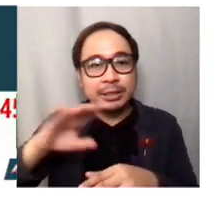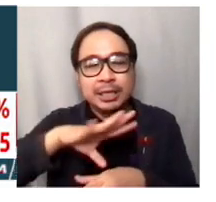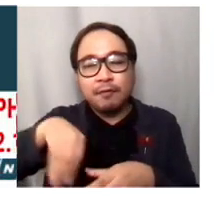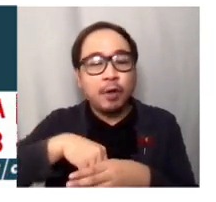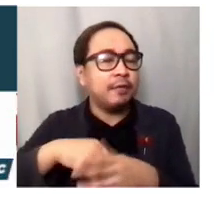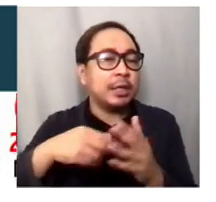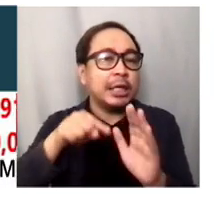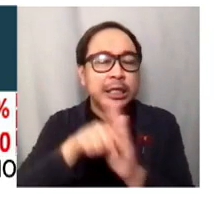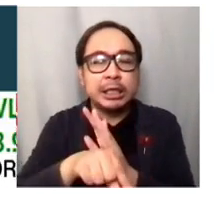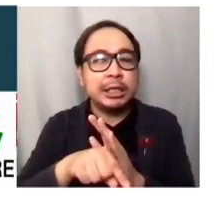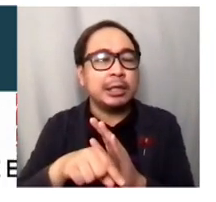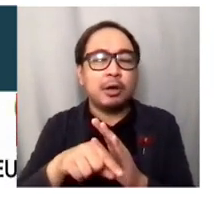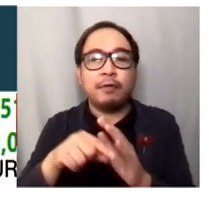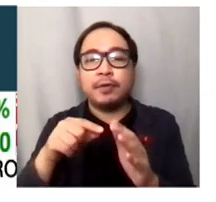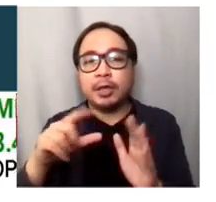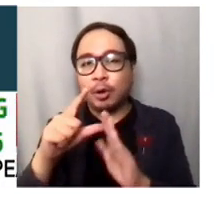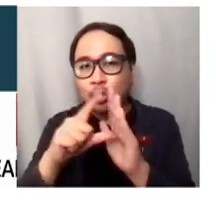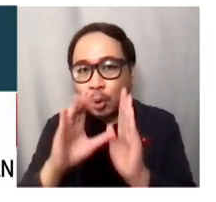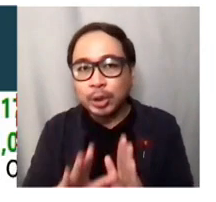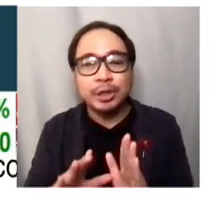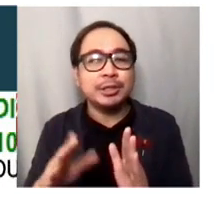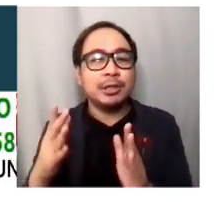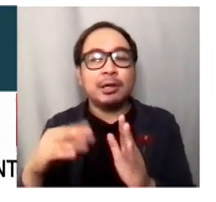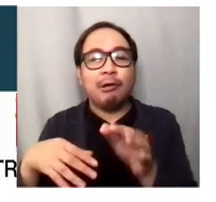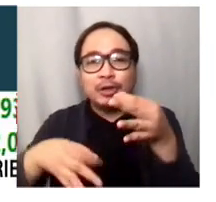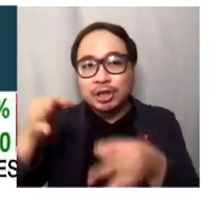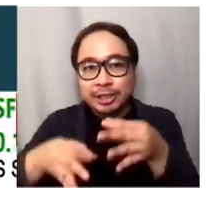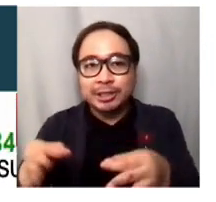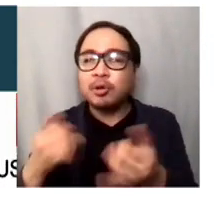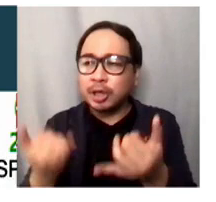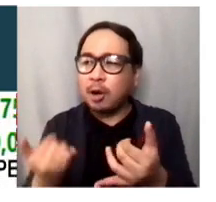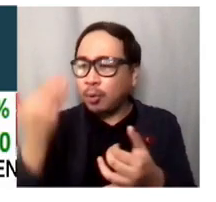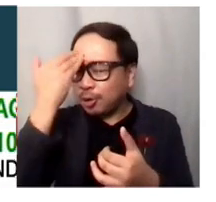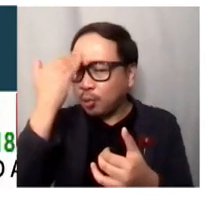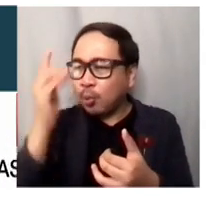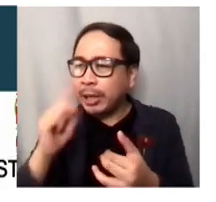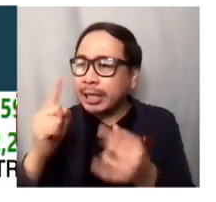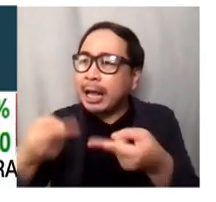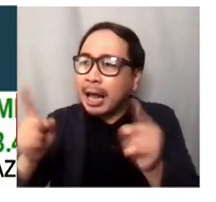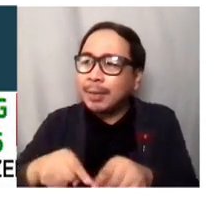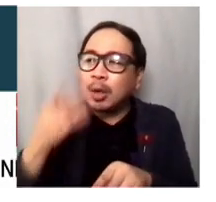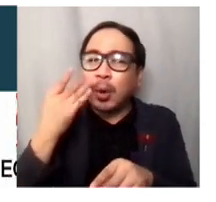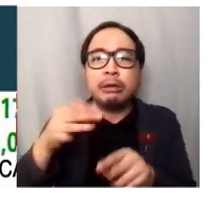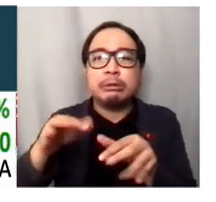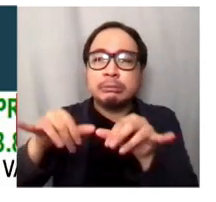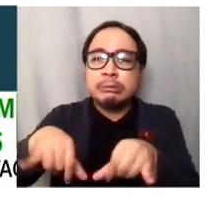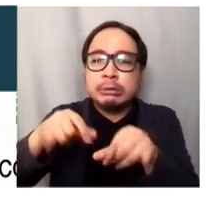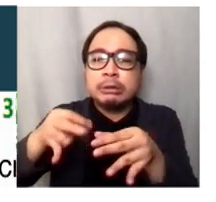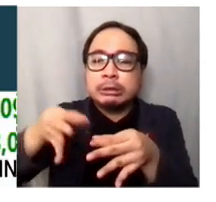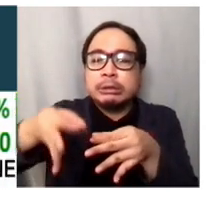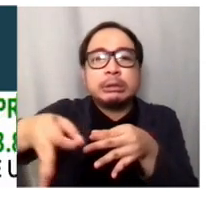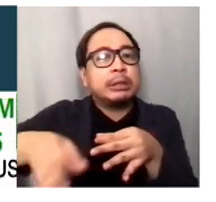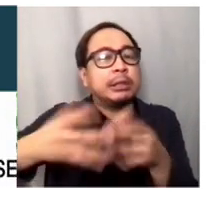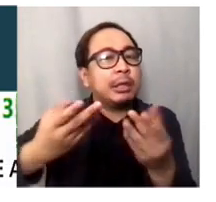fiscals, and judges, so that we will know what has happened to them, why are they languishing in the courts, and what else can we